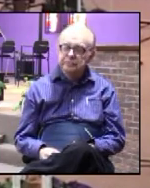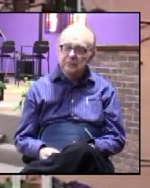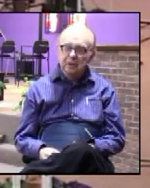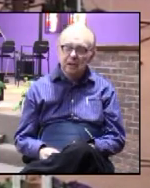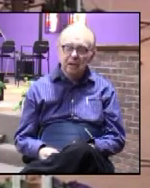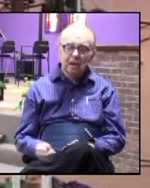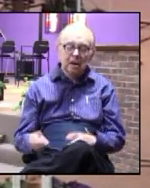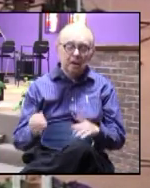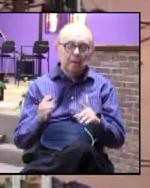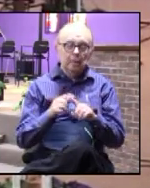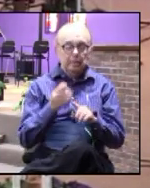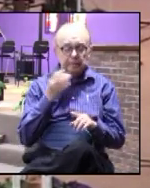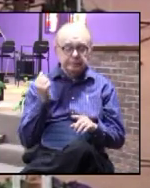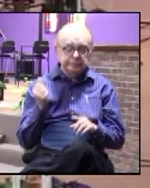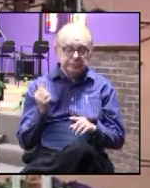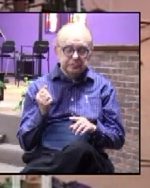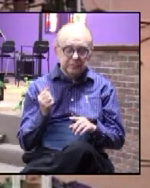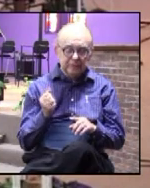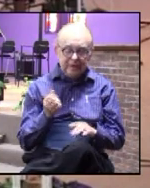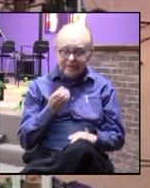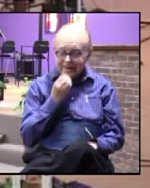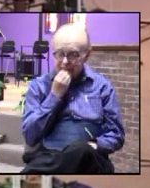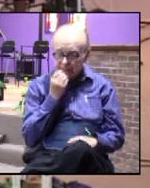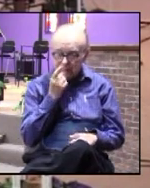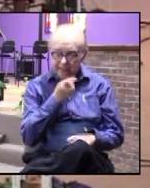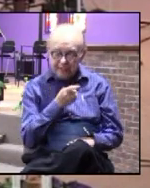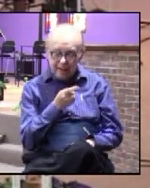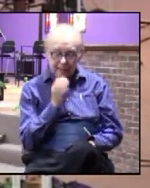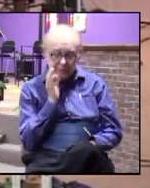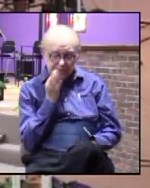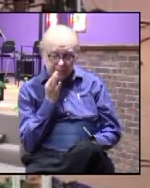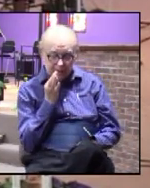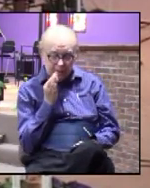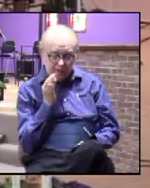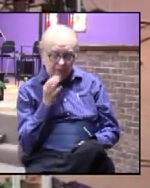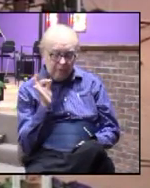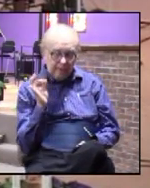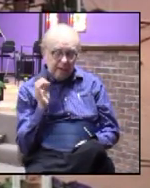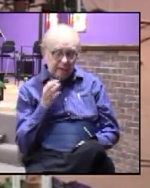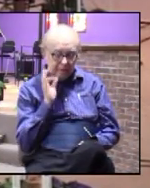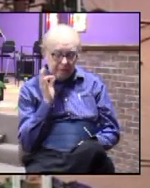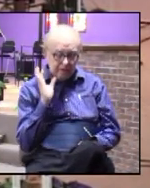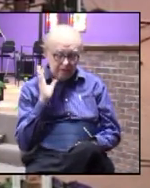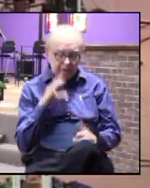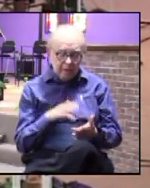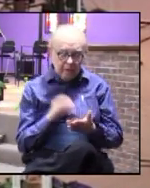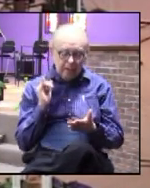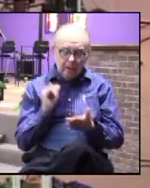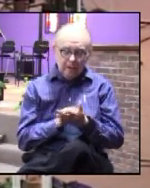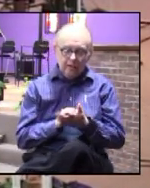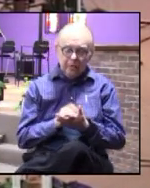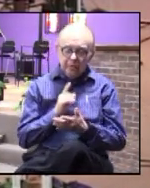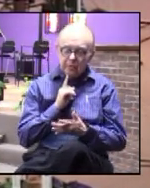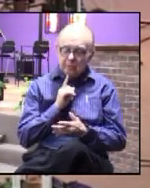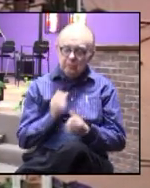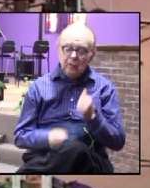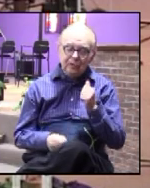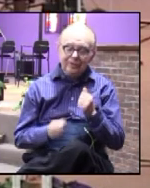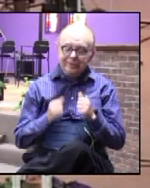But I bet if you took a bite of that fruit, you would find it is the most delicious